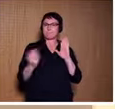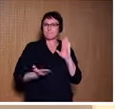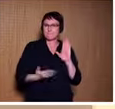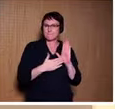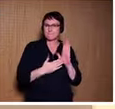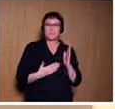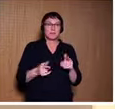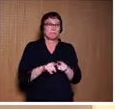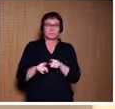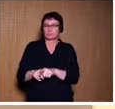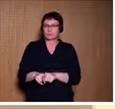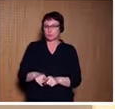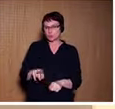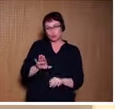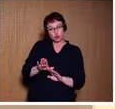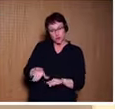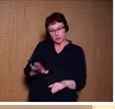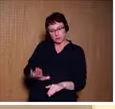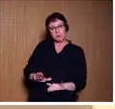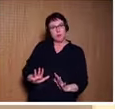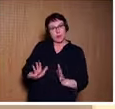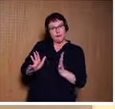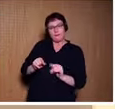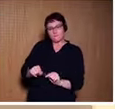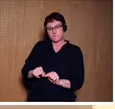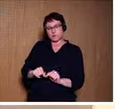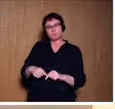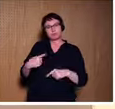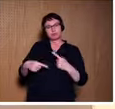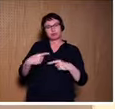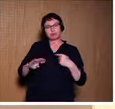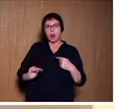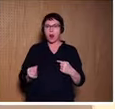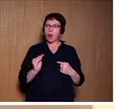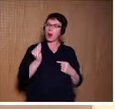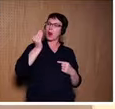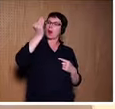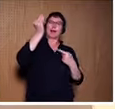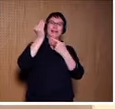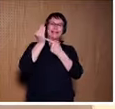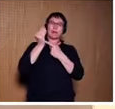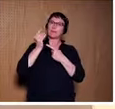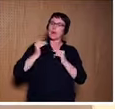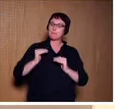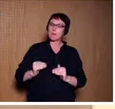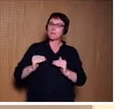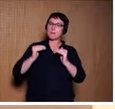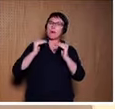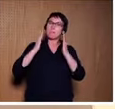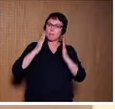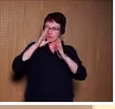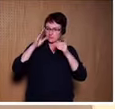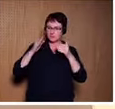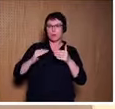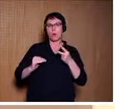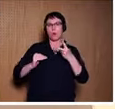example, right through to when you're elderly and old. We need to address it at every single level. Yes. And we need to absolutely ensure that